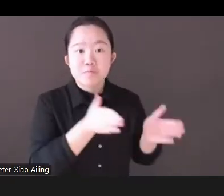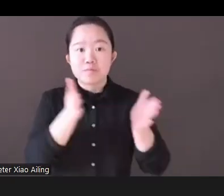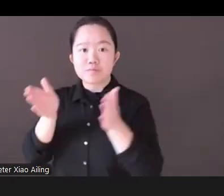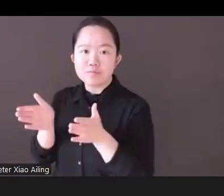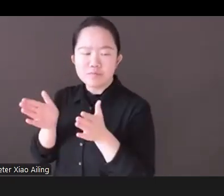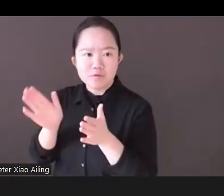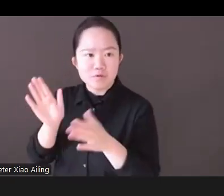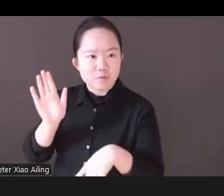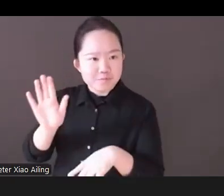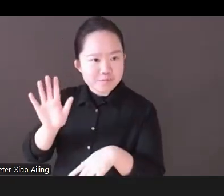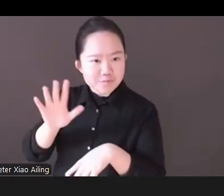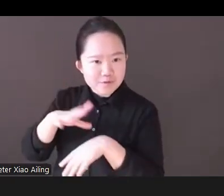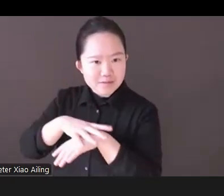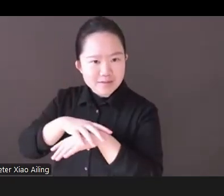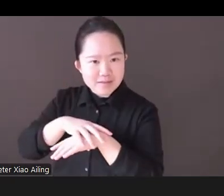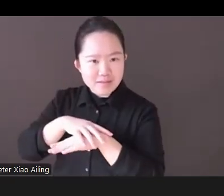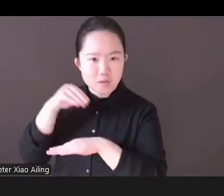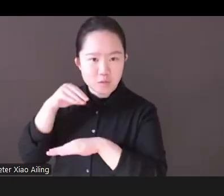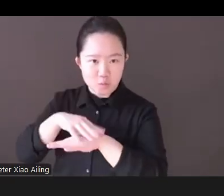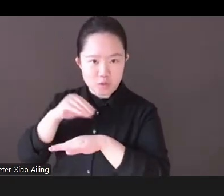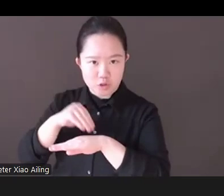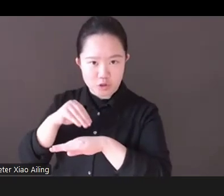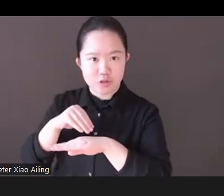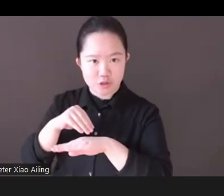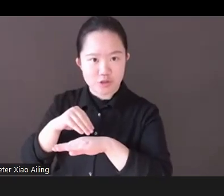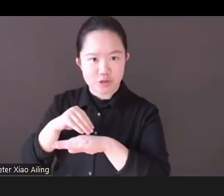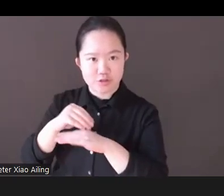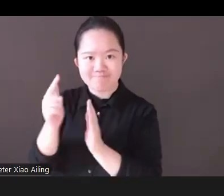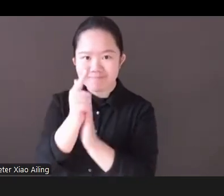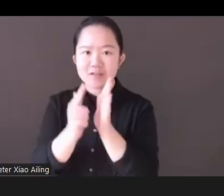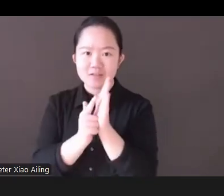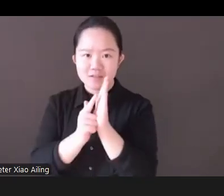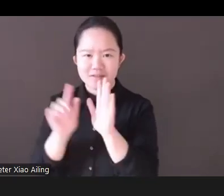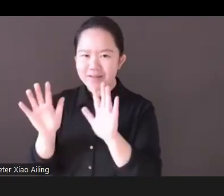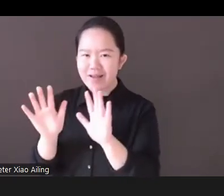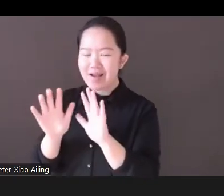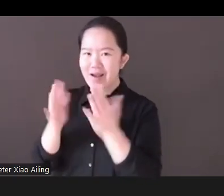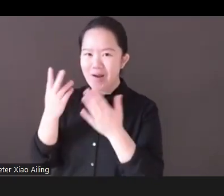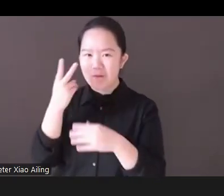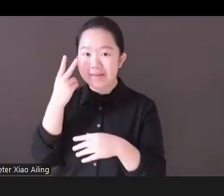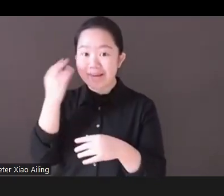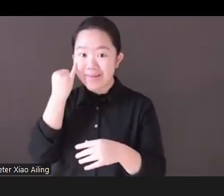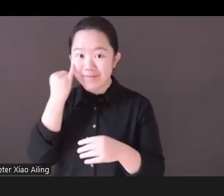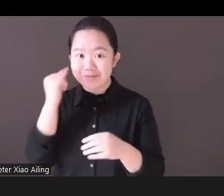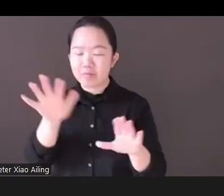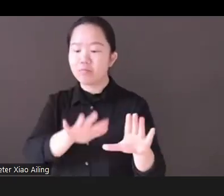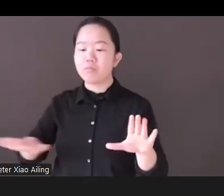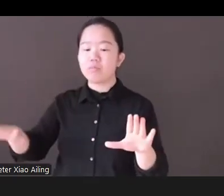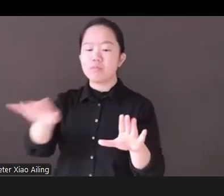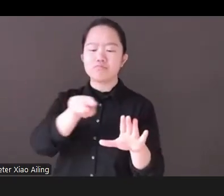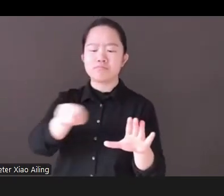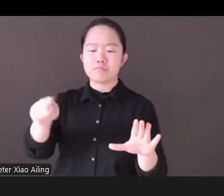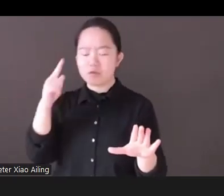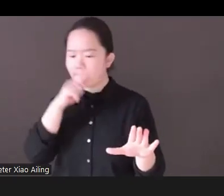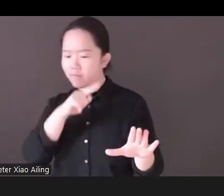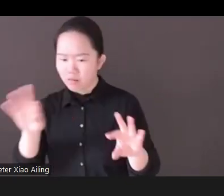works, and if you have kind of the muscles to actually provide fines if the economic operators do not do as you tell them to do